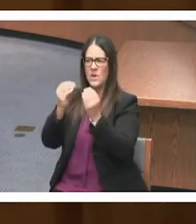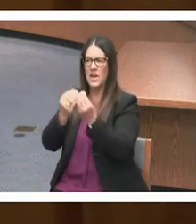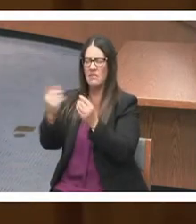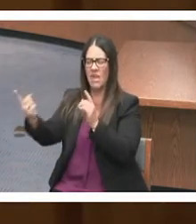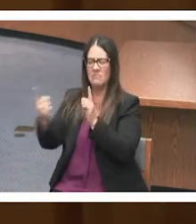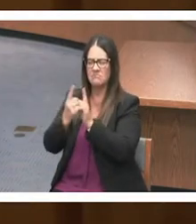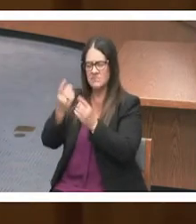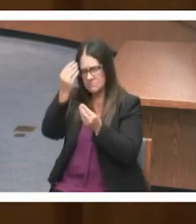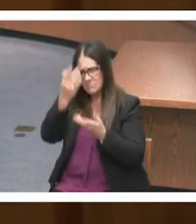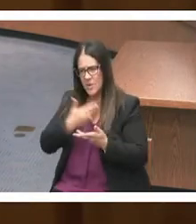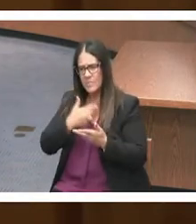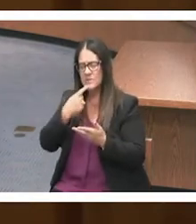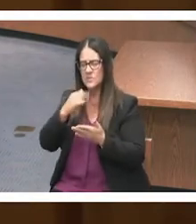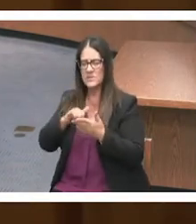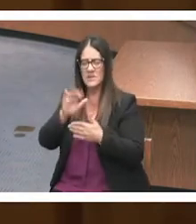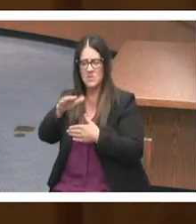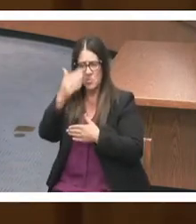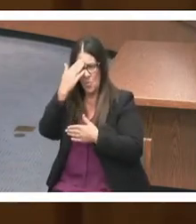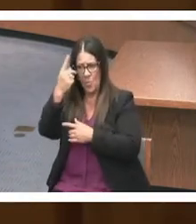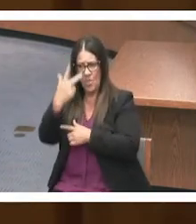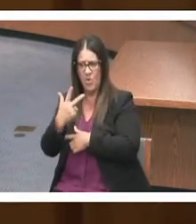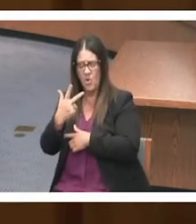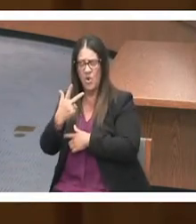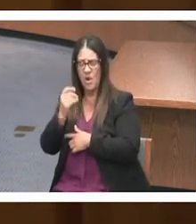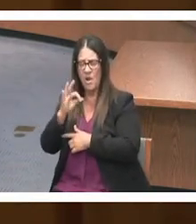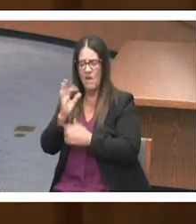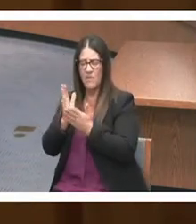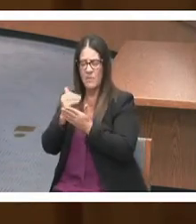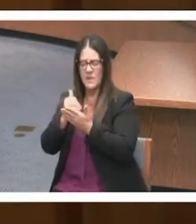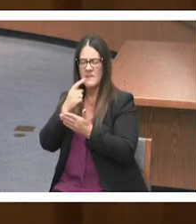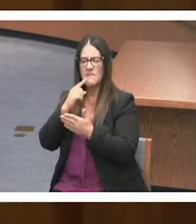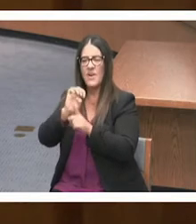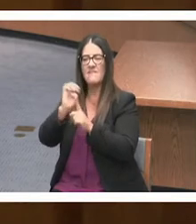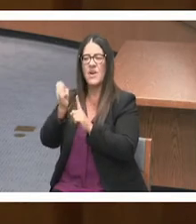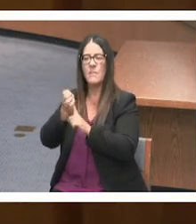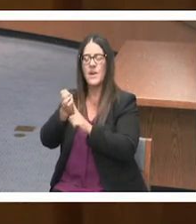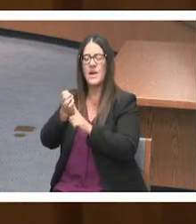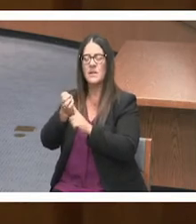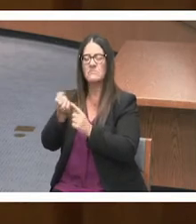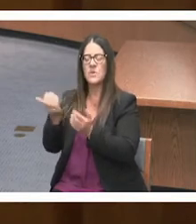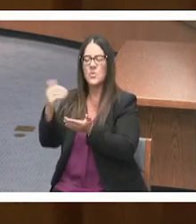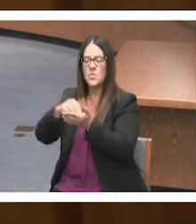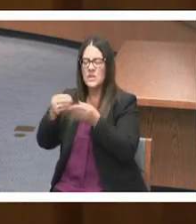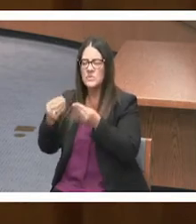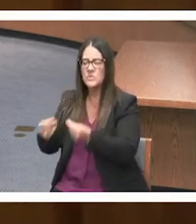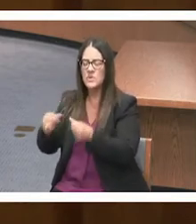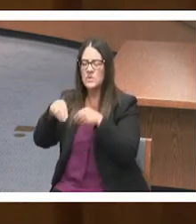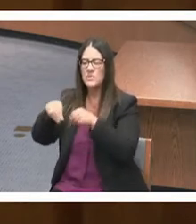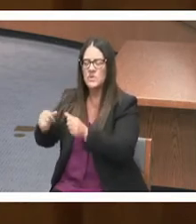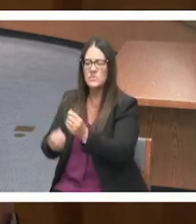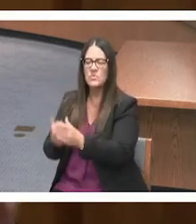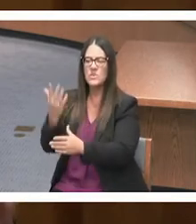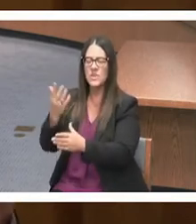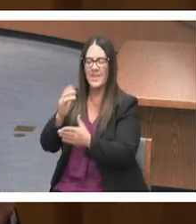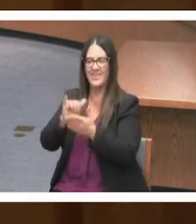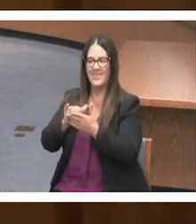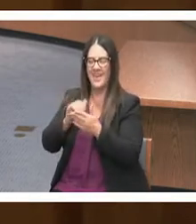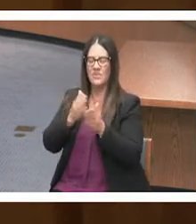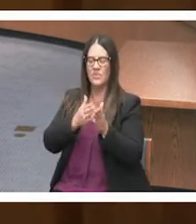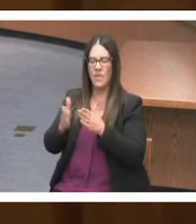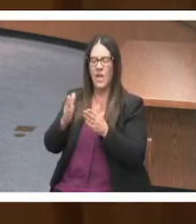you realize that a third of the budget for this environmental restoration project is being spent on planning and permitting within your